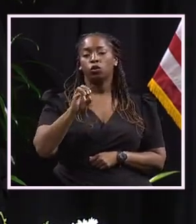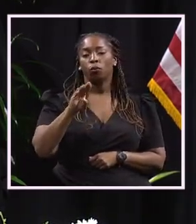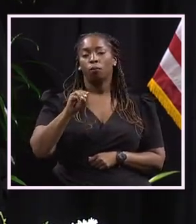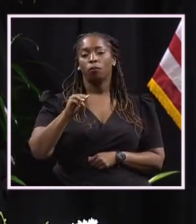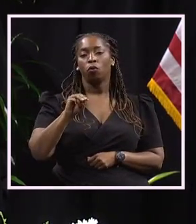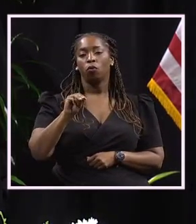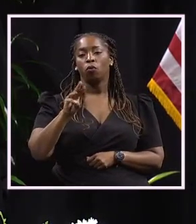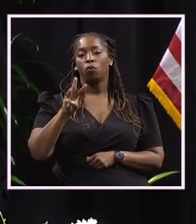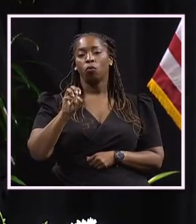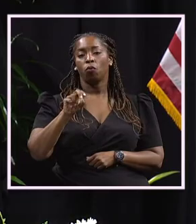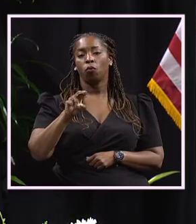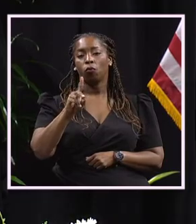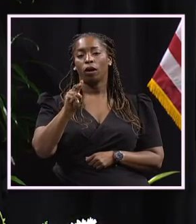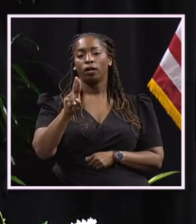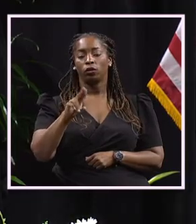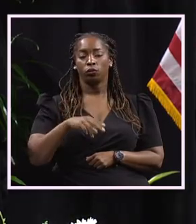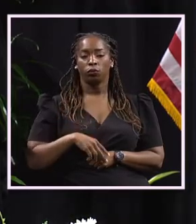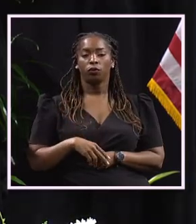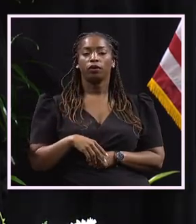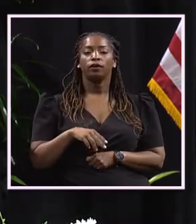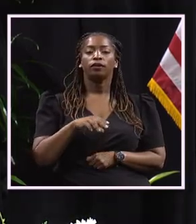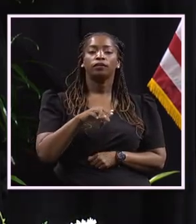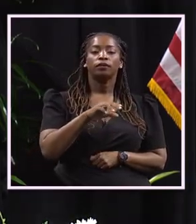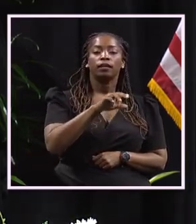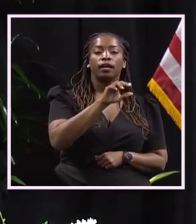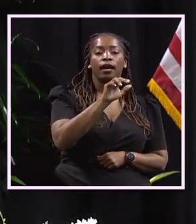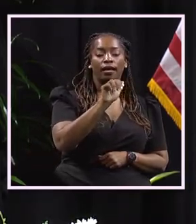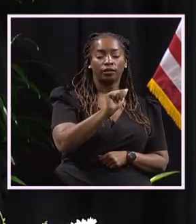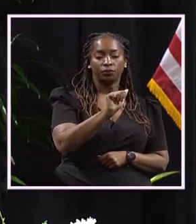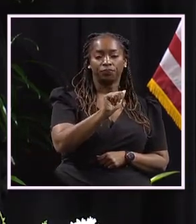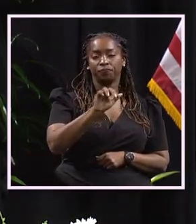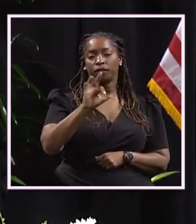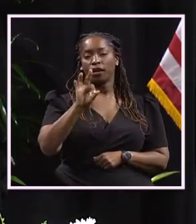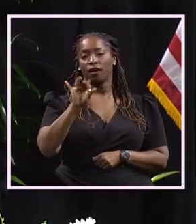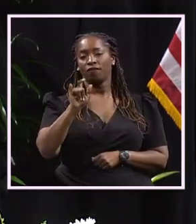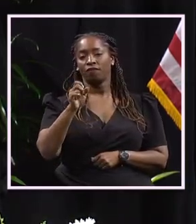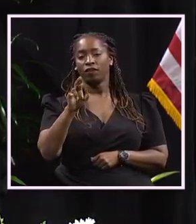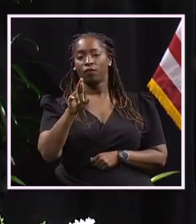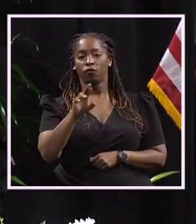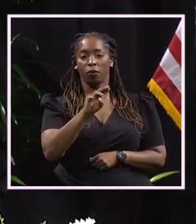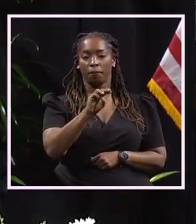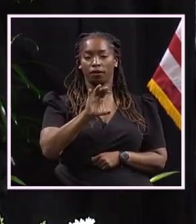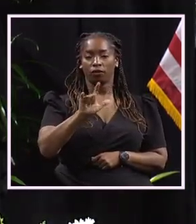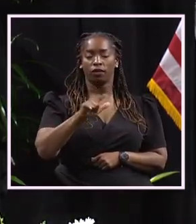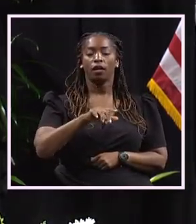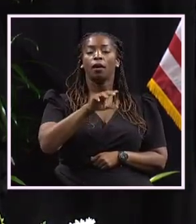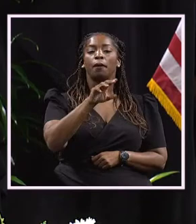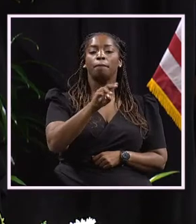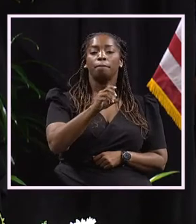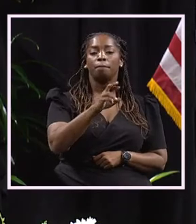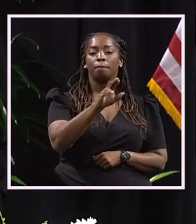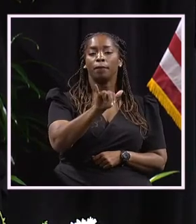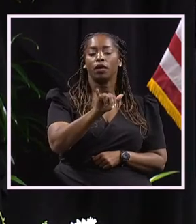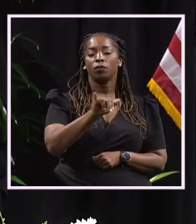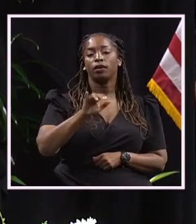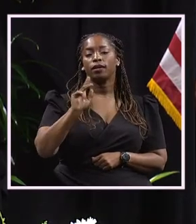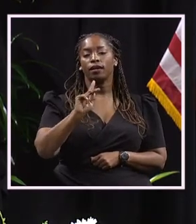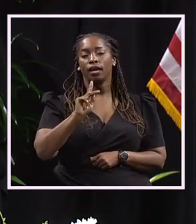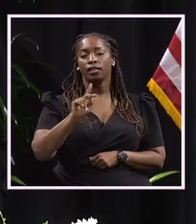Hunter Gregory Pfeiffer, magna cum laude. Mary Catherine Weidler.